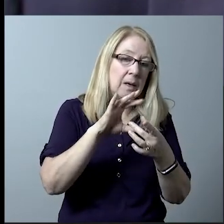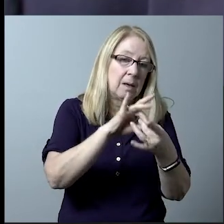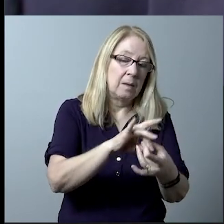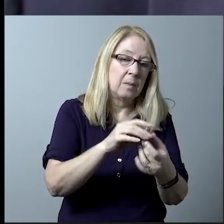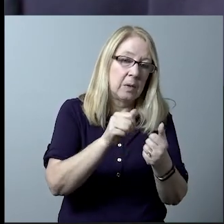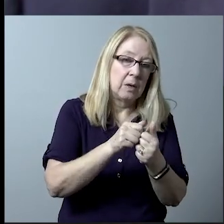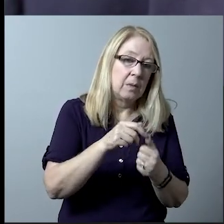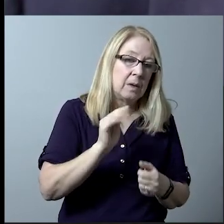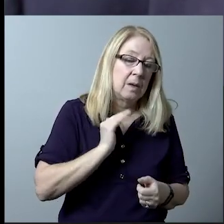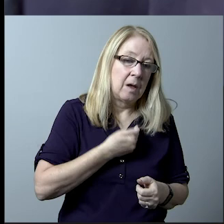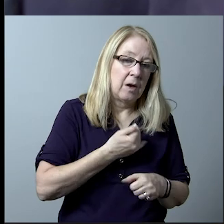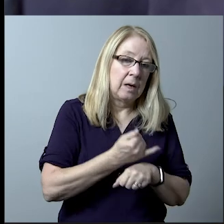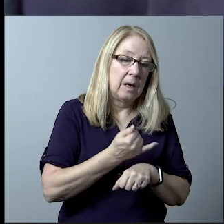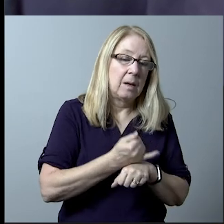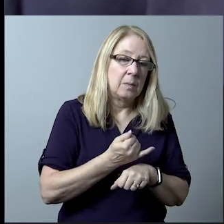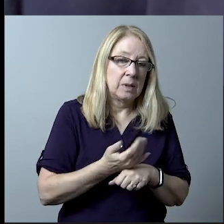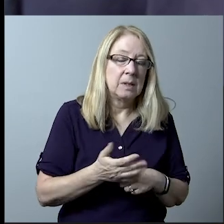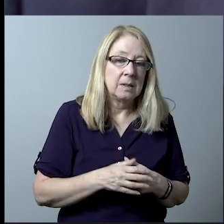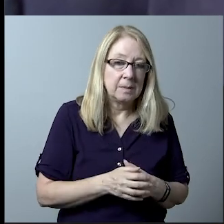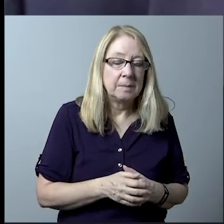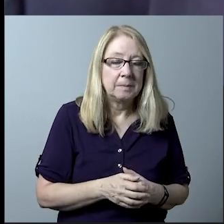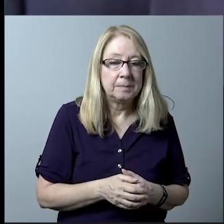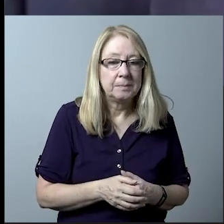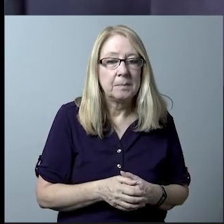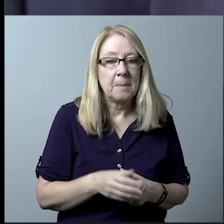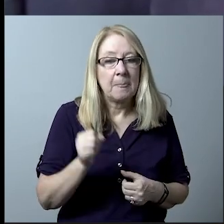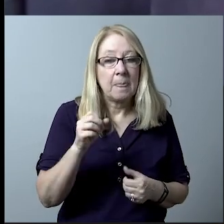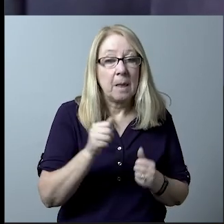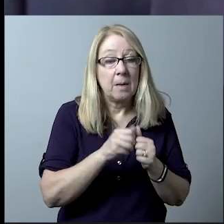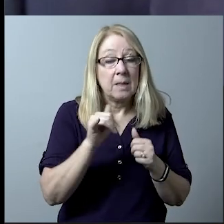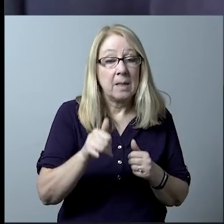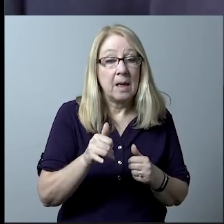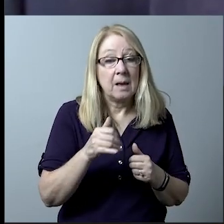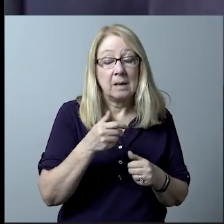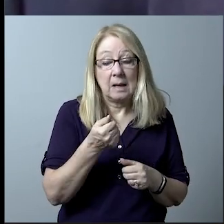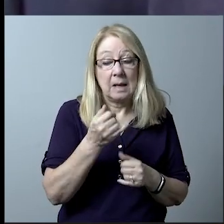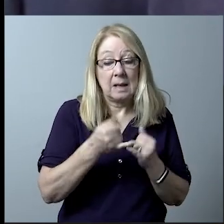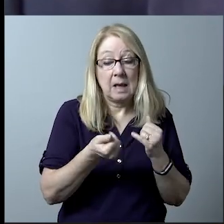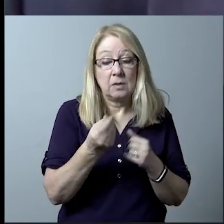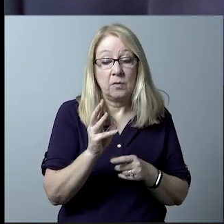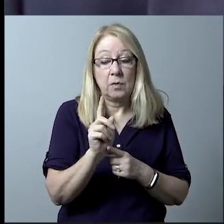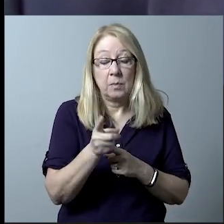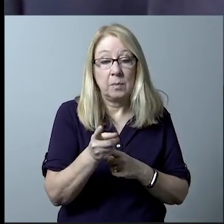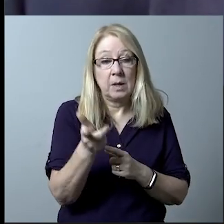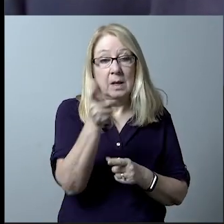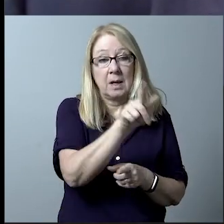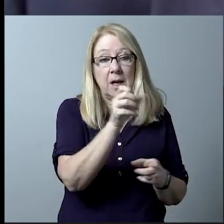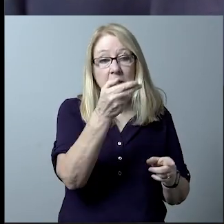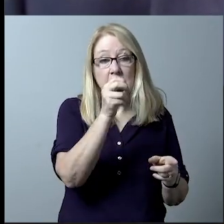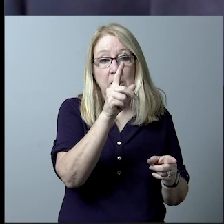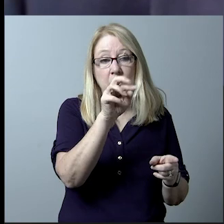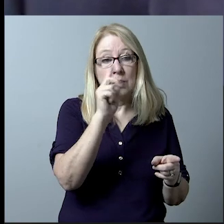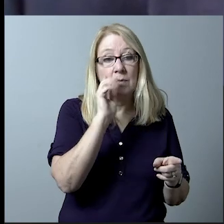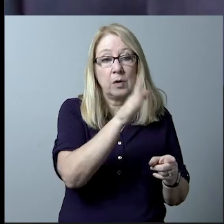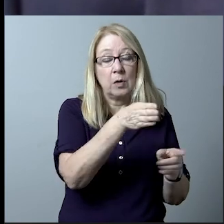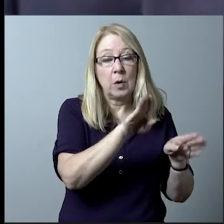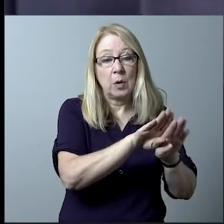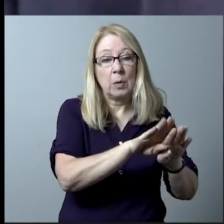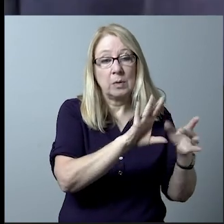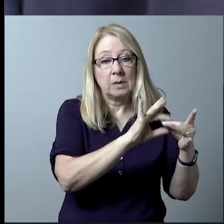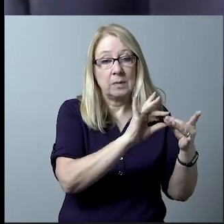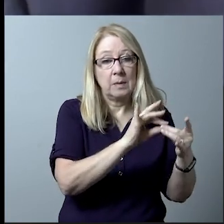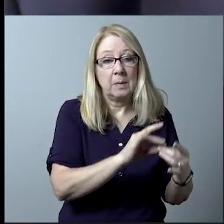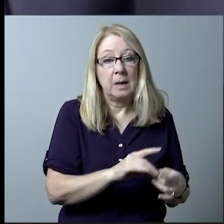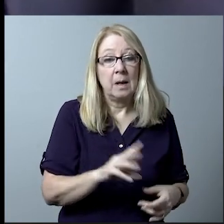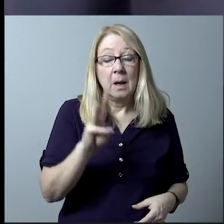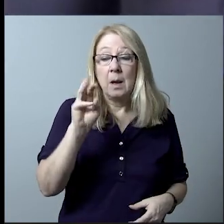about that impact, the small group of people on campus. But we'll get back to you as best we can on those. So with that, let's use the last couple minutes here, Chancellor. I'd like to turn it over to you for